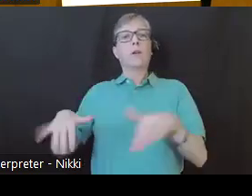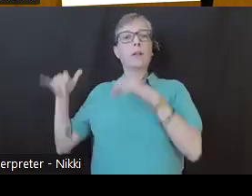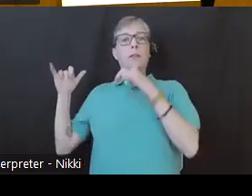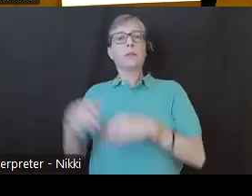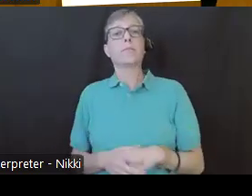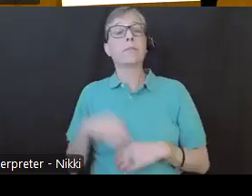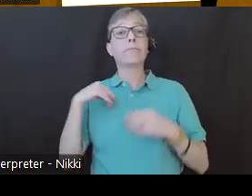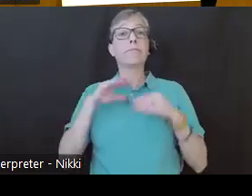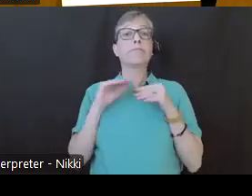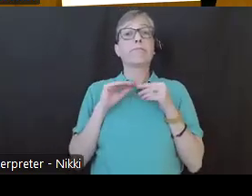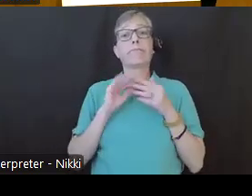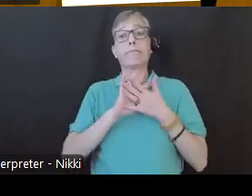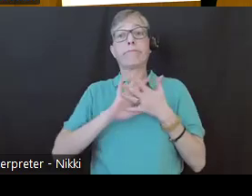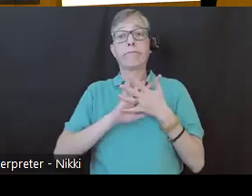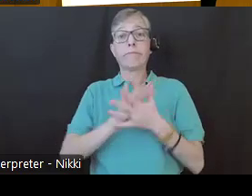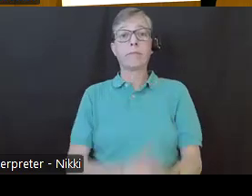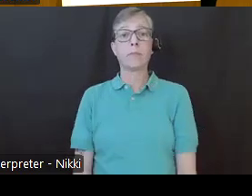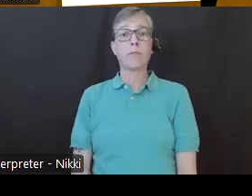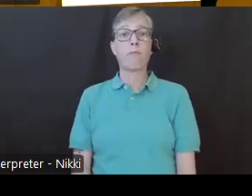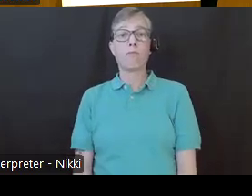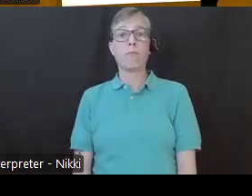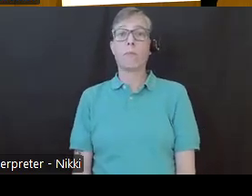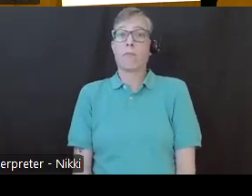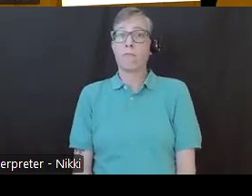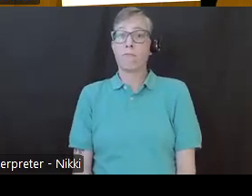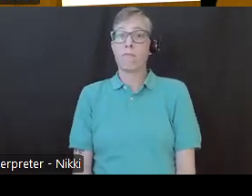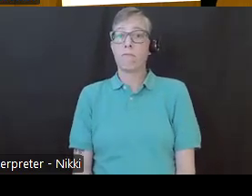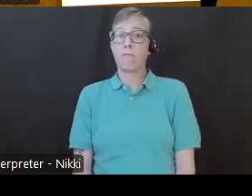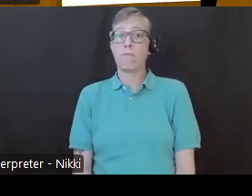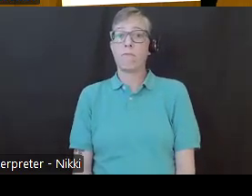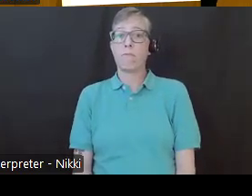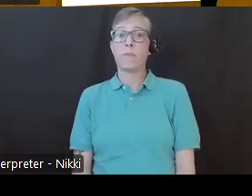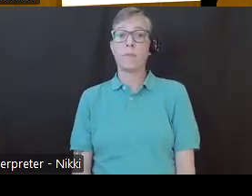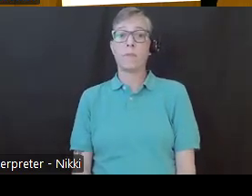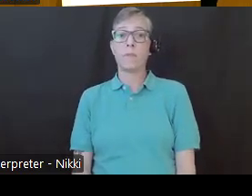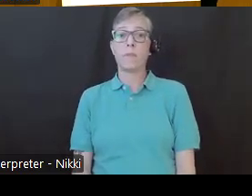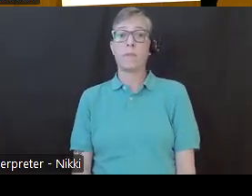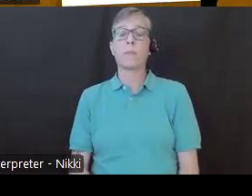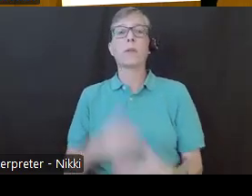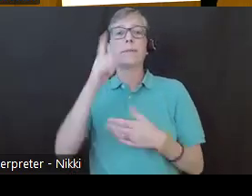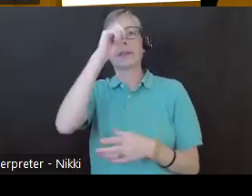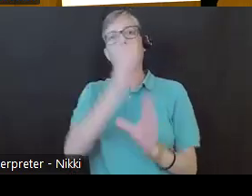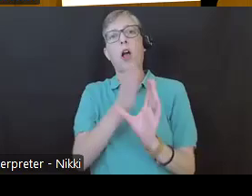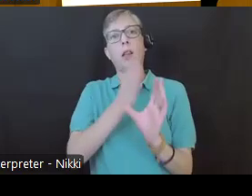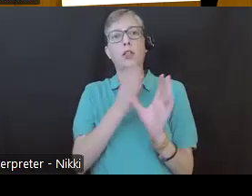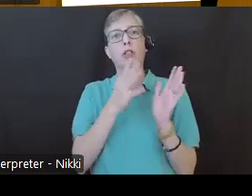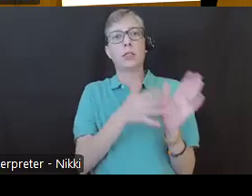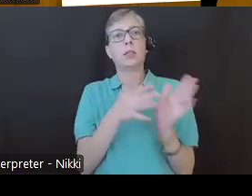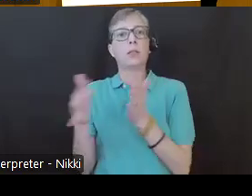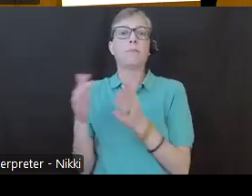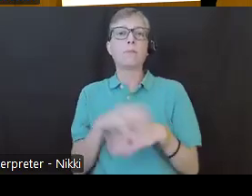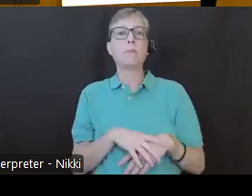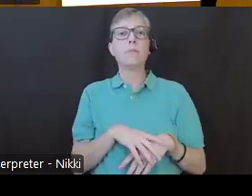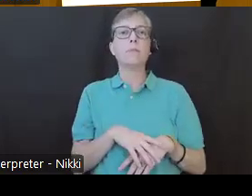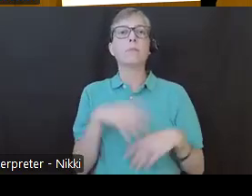main hospital, we have behavior techs report to the rehab psychologist. Nice. And so there's a version of